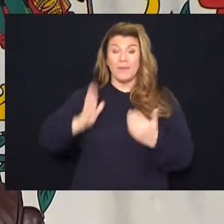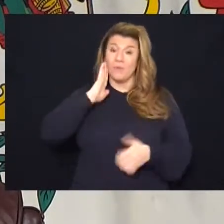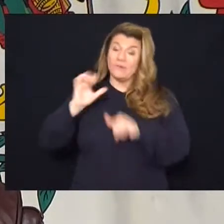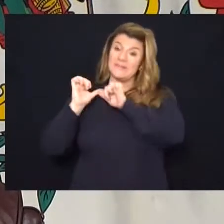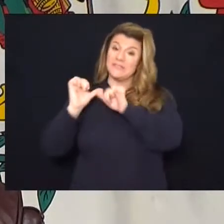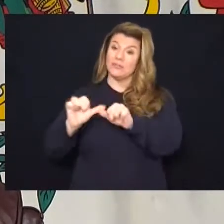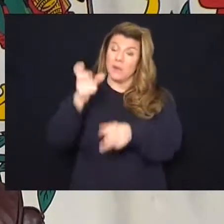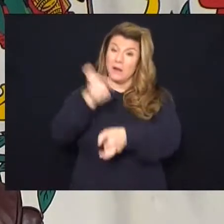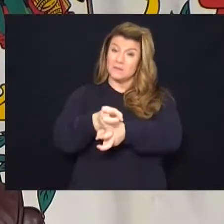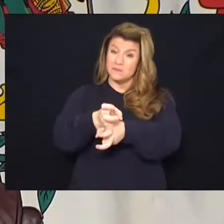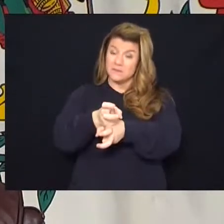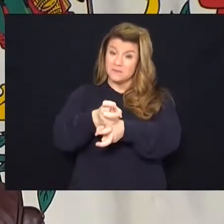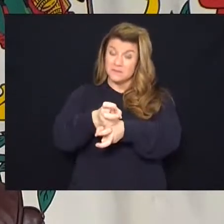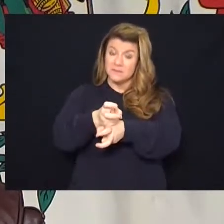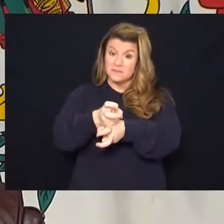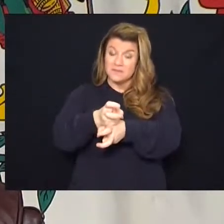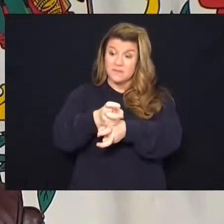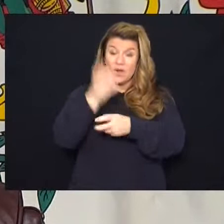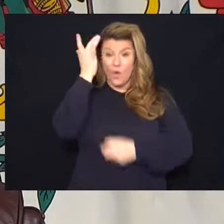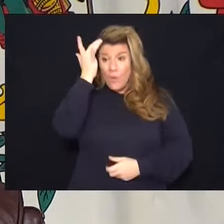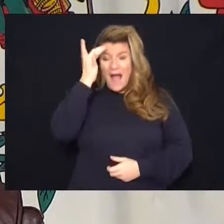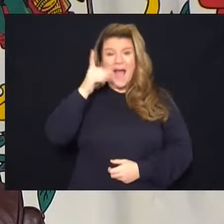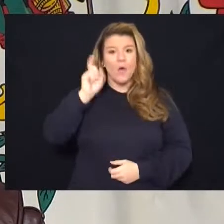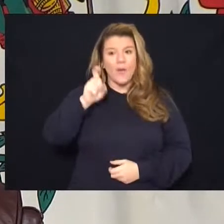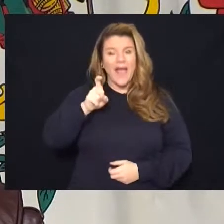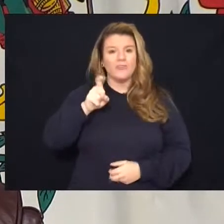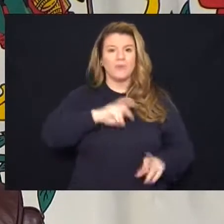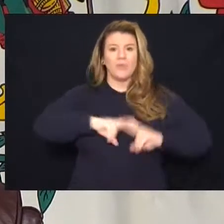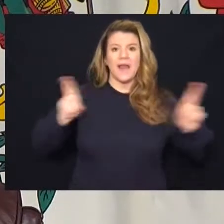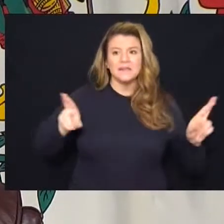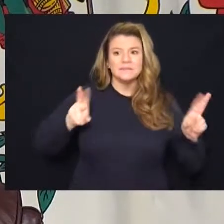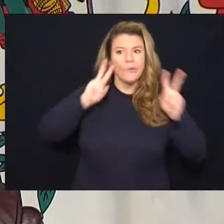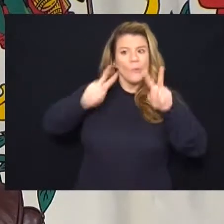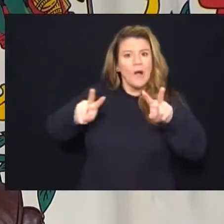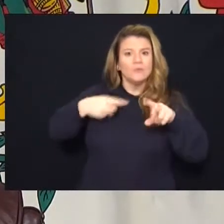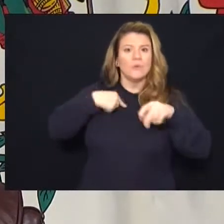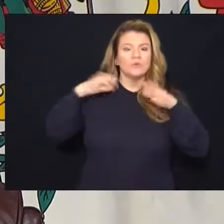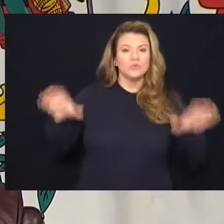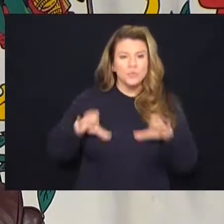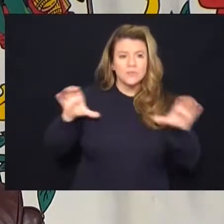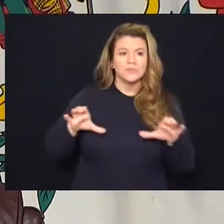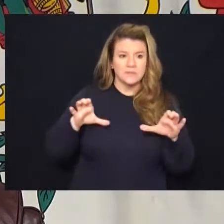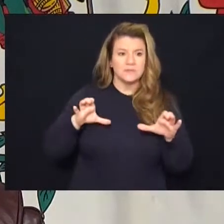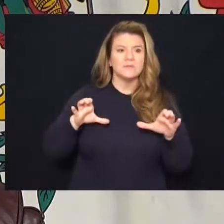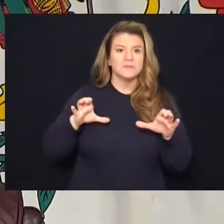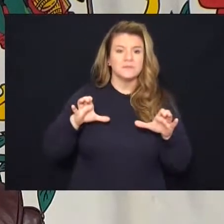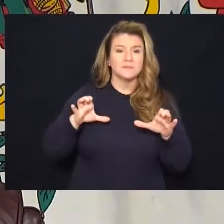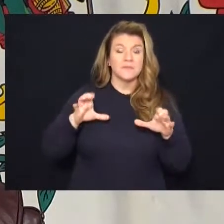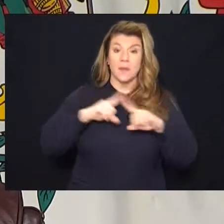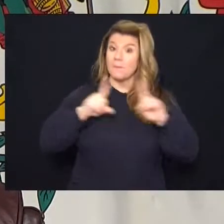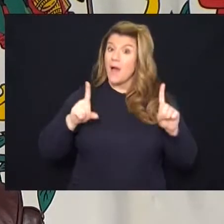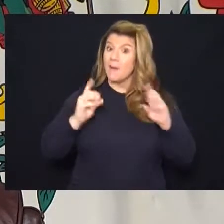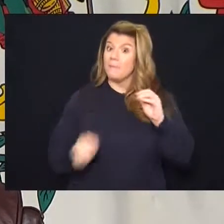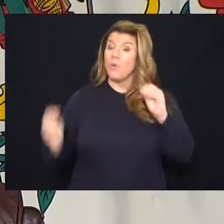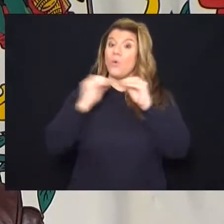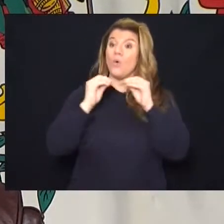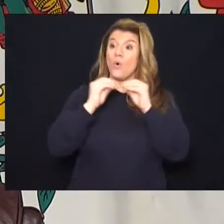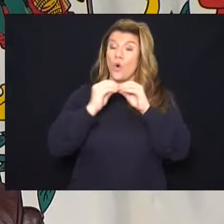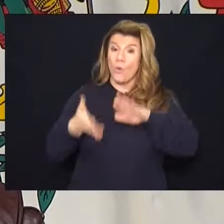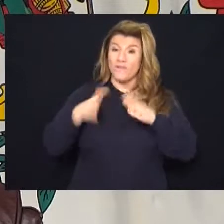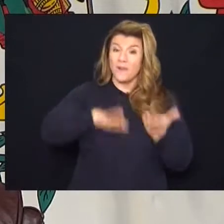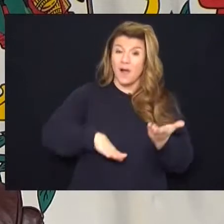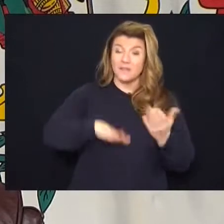be tough, and we got to be on our toes and just watch what we do. But more than anything, we've